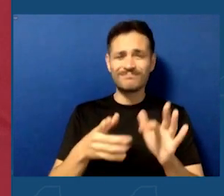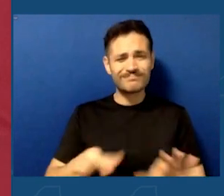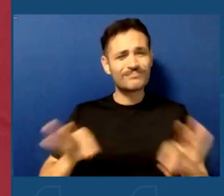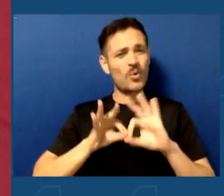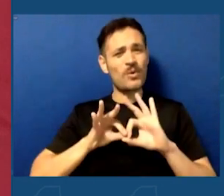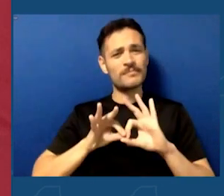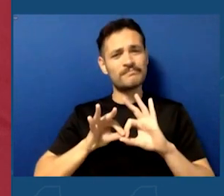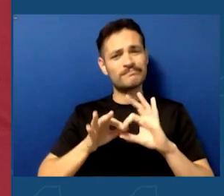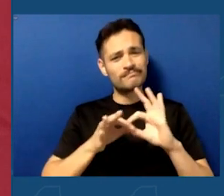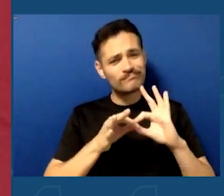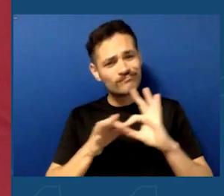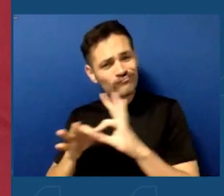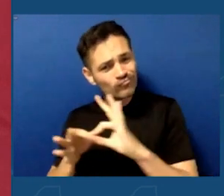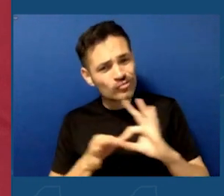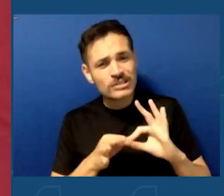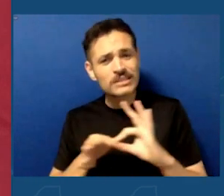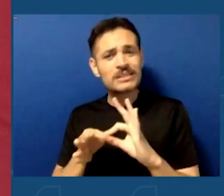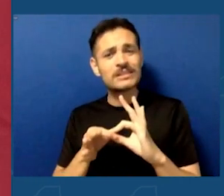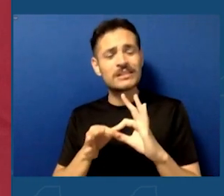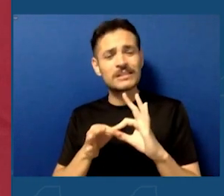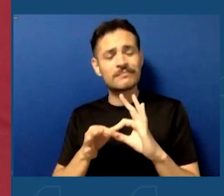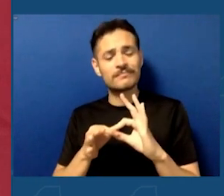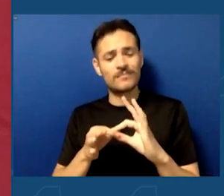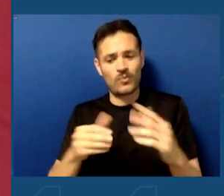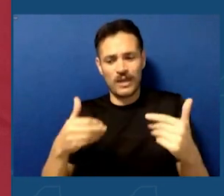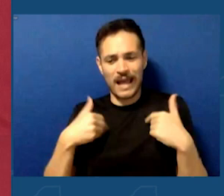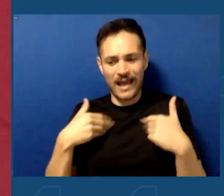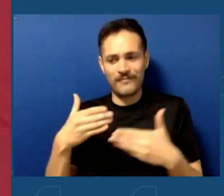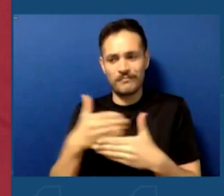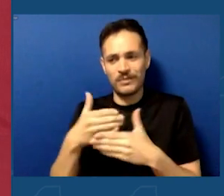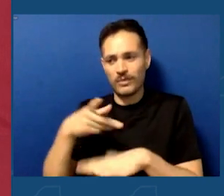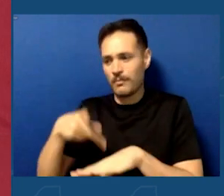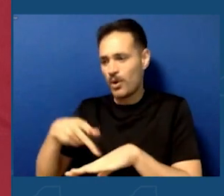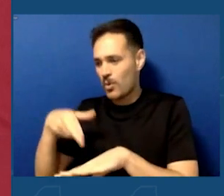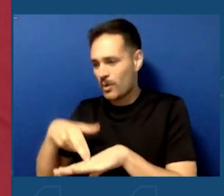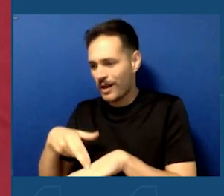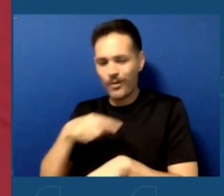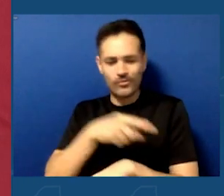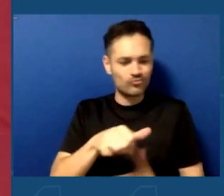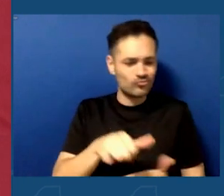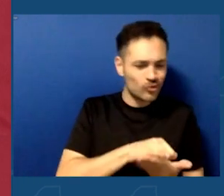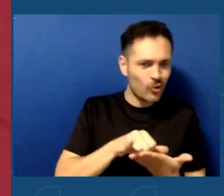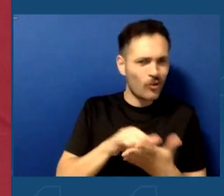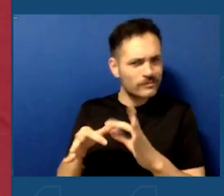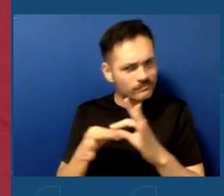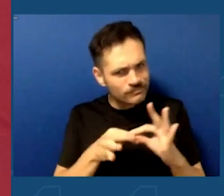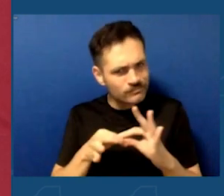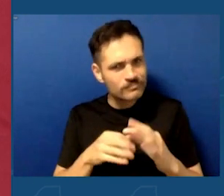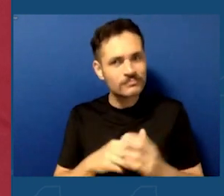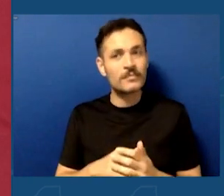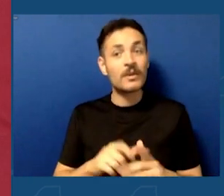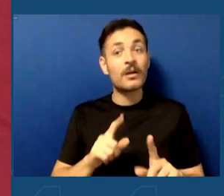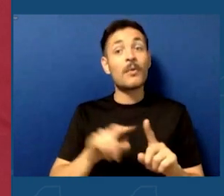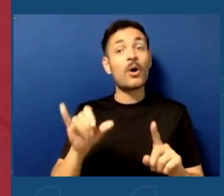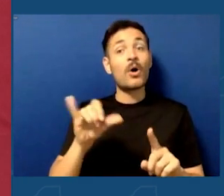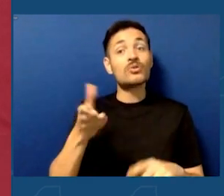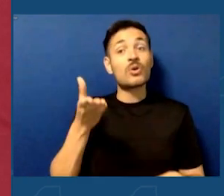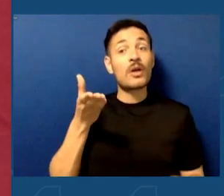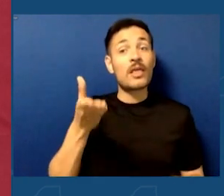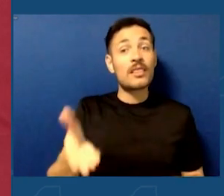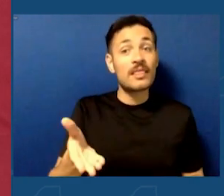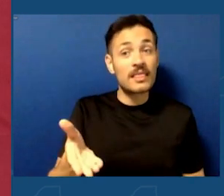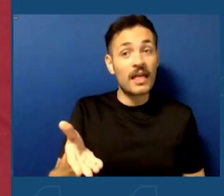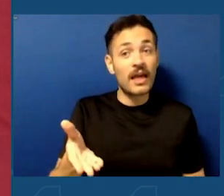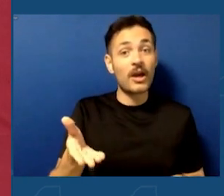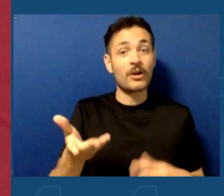exists between Puerto Rico and New York, but for being there, assisting relief efforts in Puerto